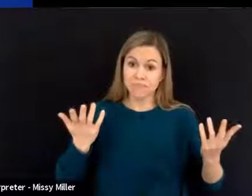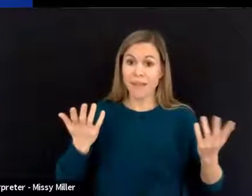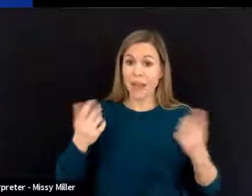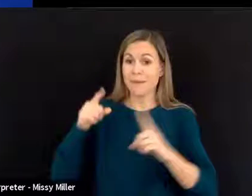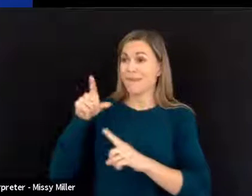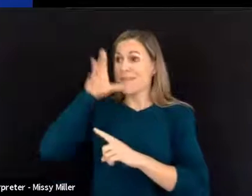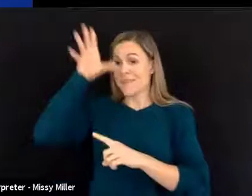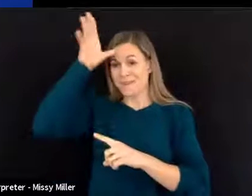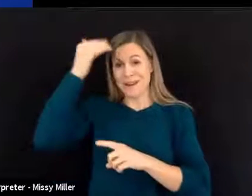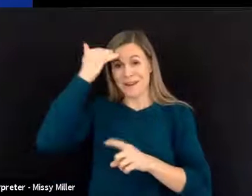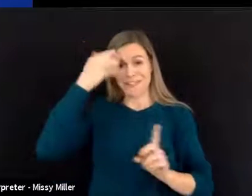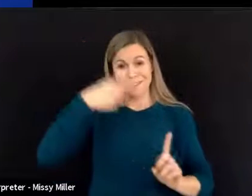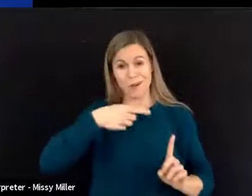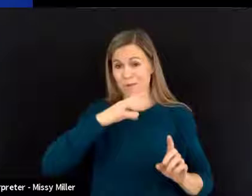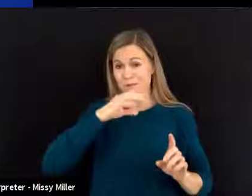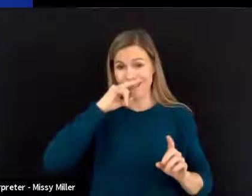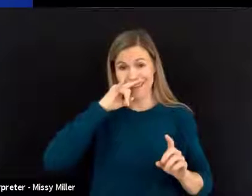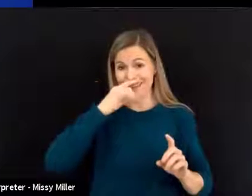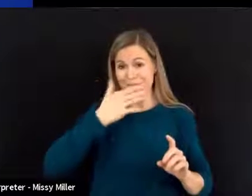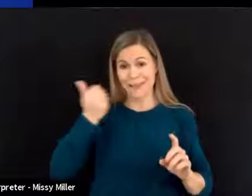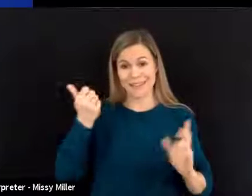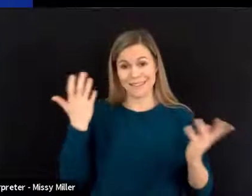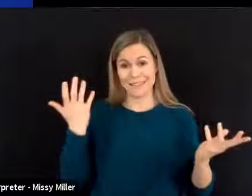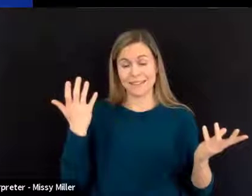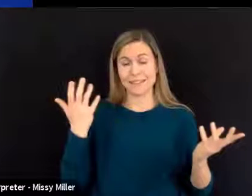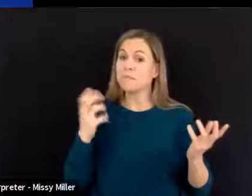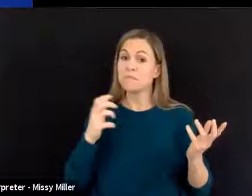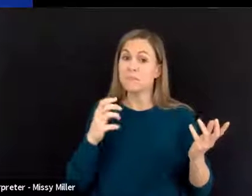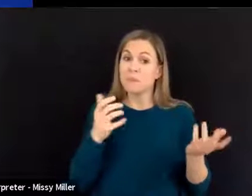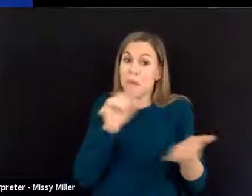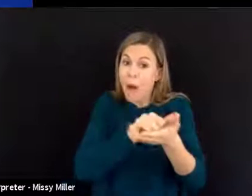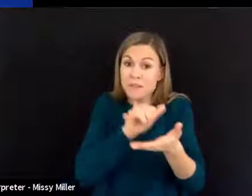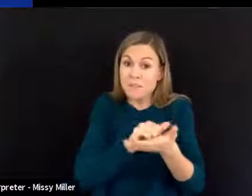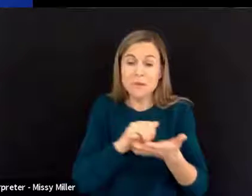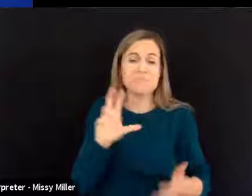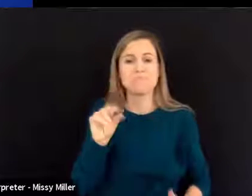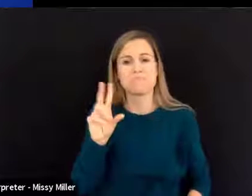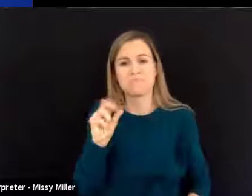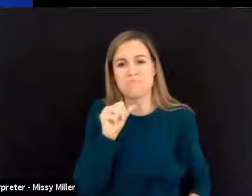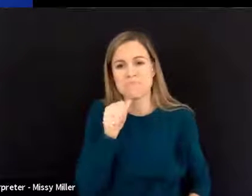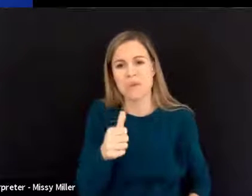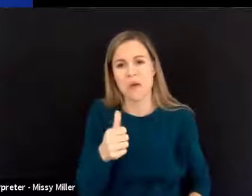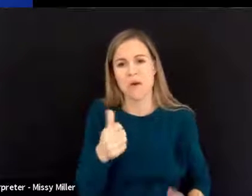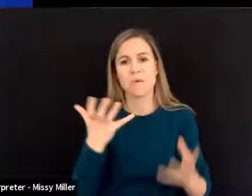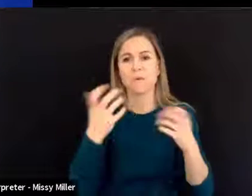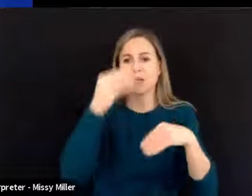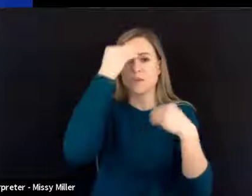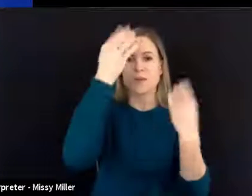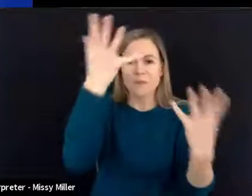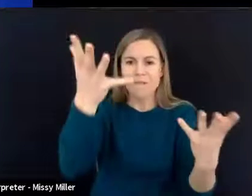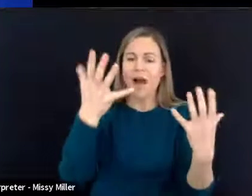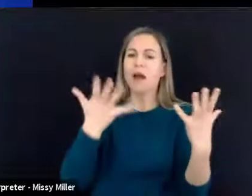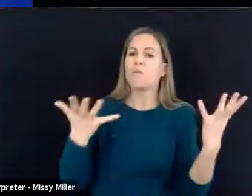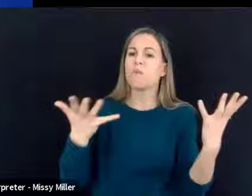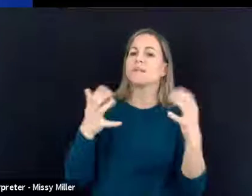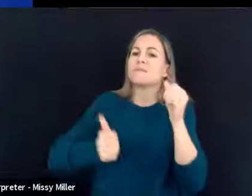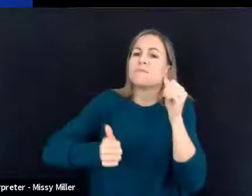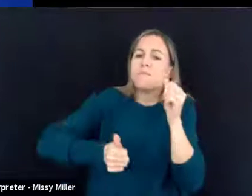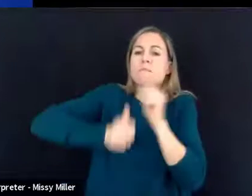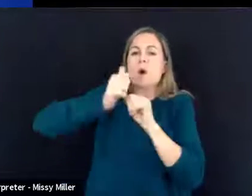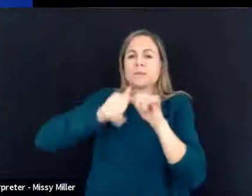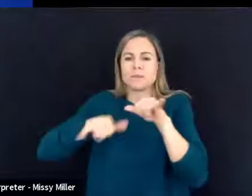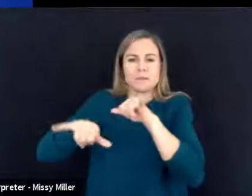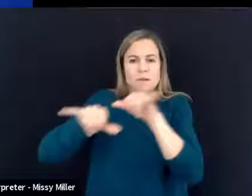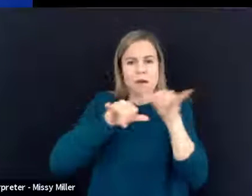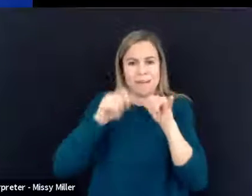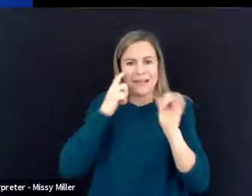kids better than anybody else. And it's not an impossibility. We're just trying to present to you what we think are the most